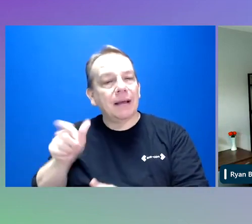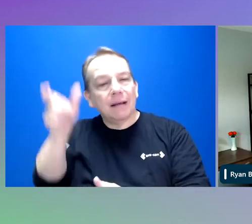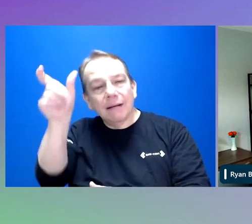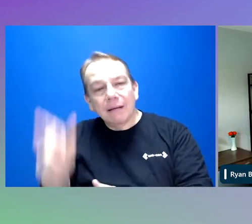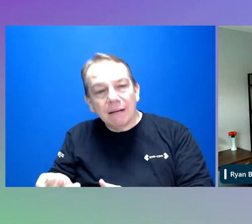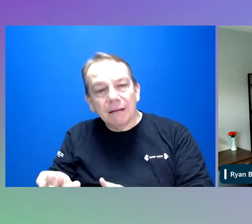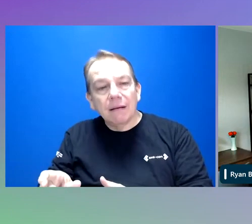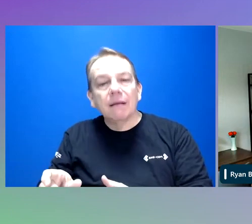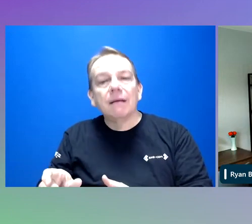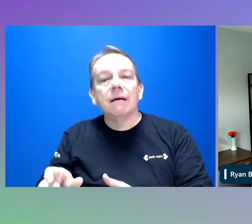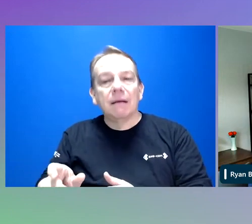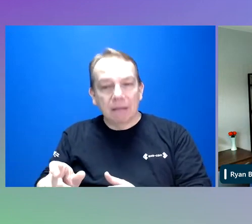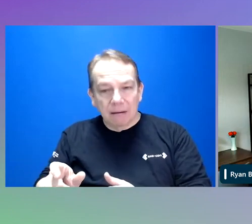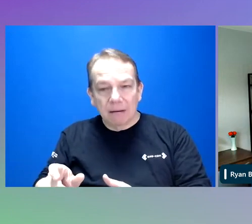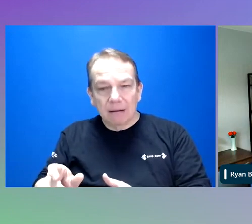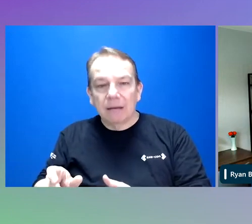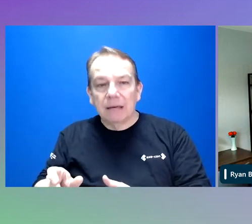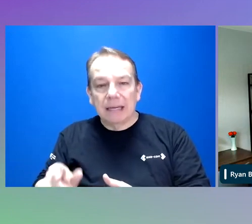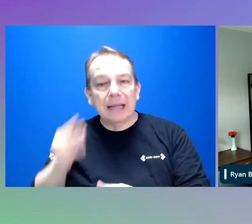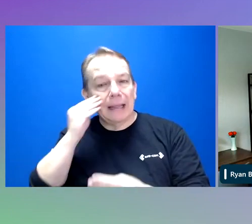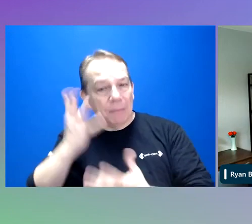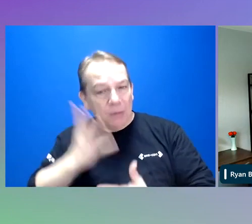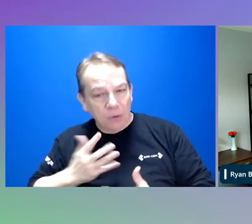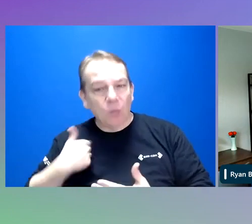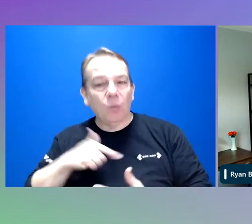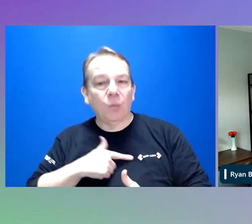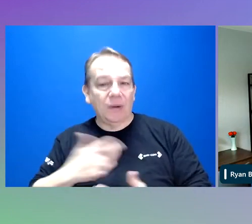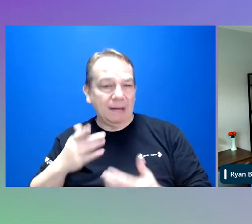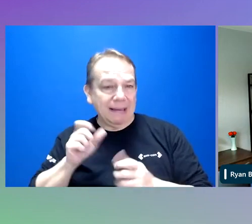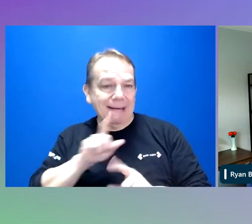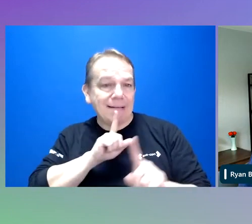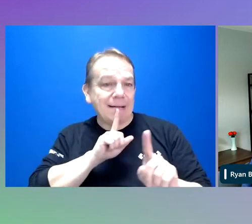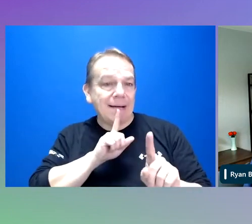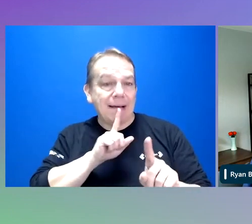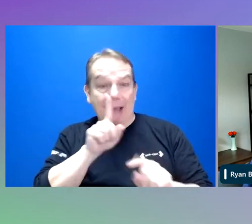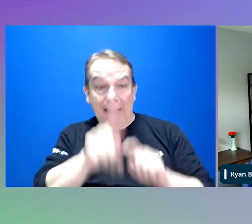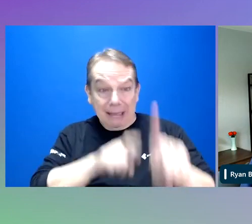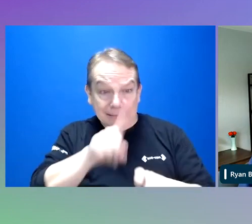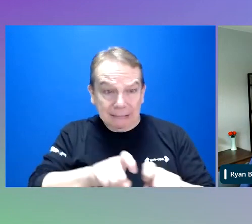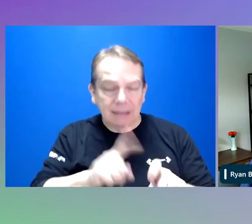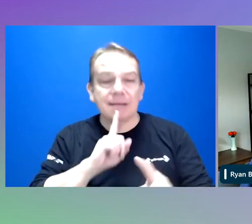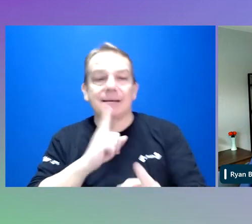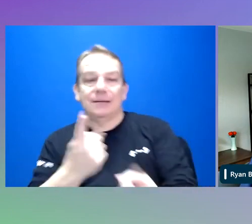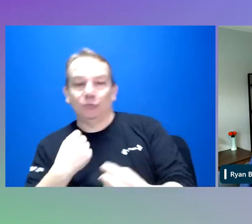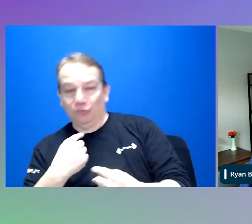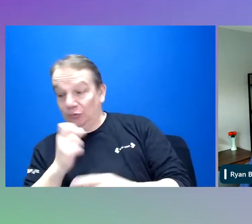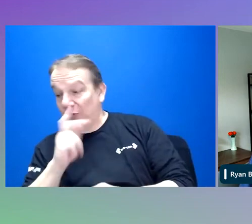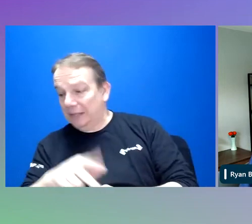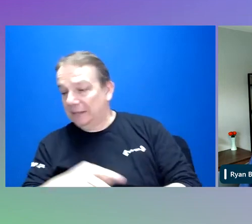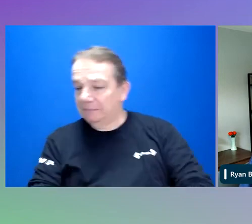your favorites so we can make sure that we get all of those addressed to Hayden here.